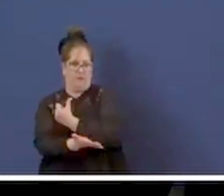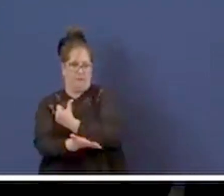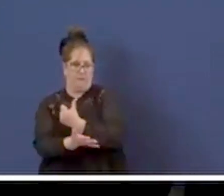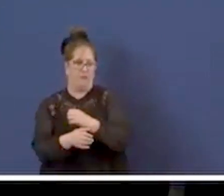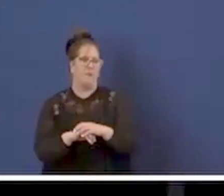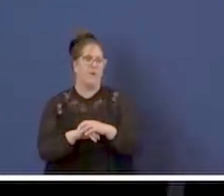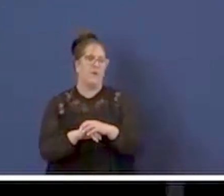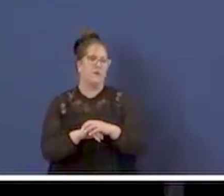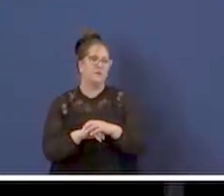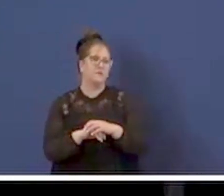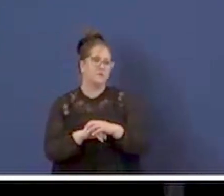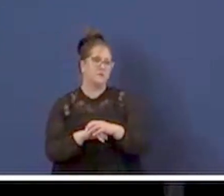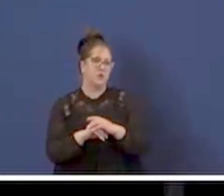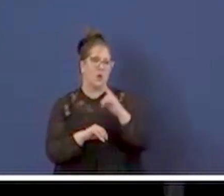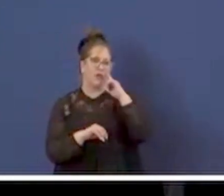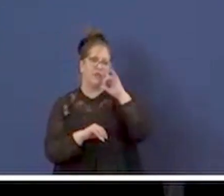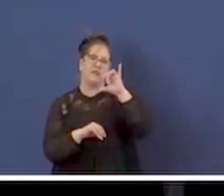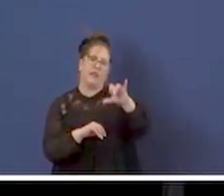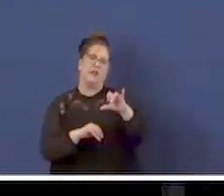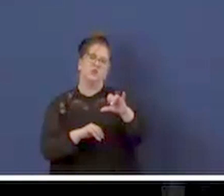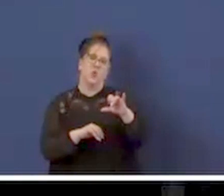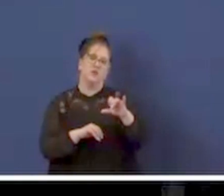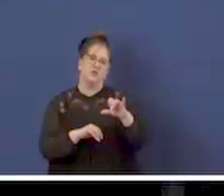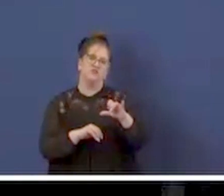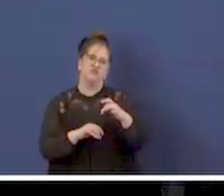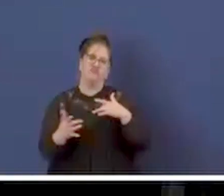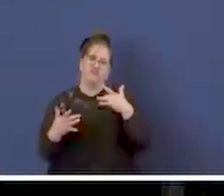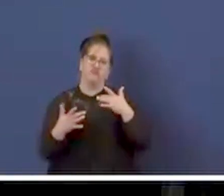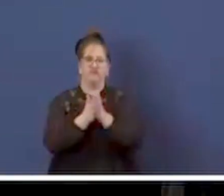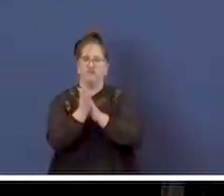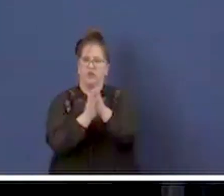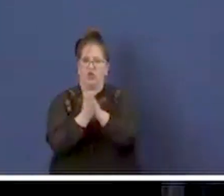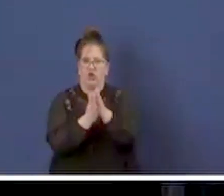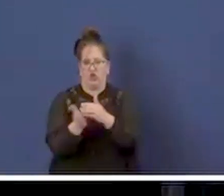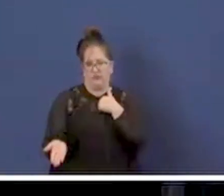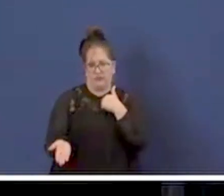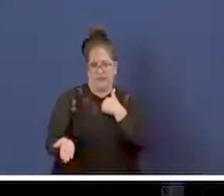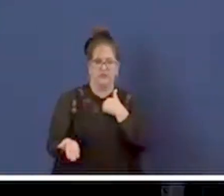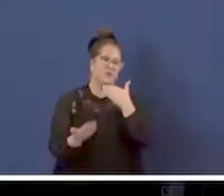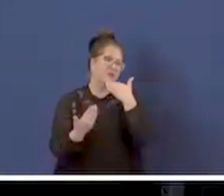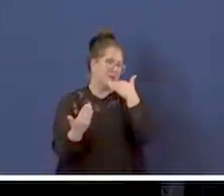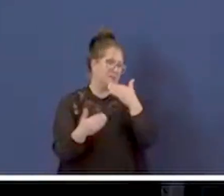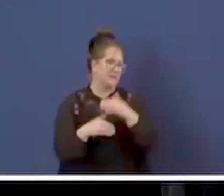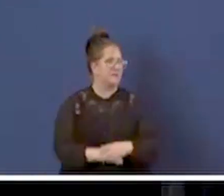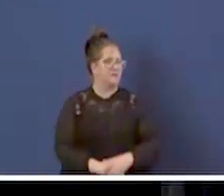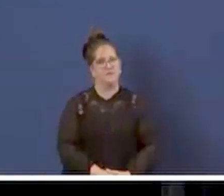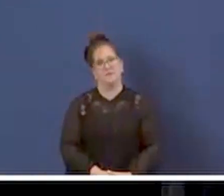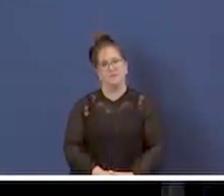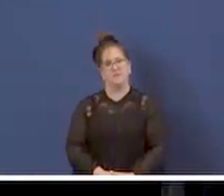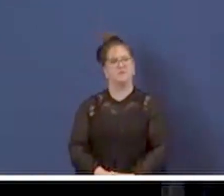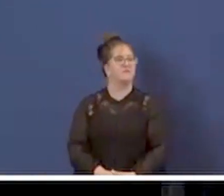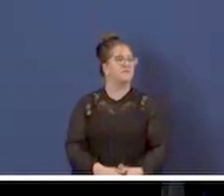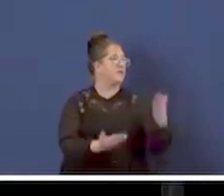I think that that's what's encouraging me is all you folks. So thank you.